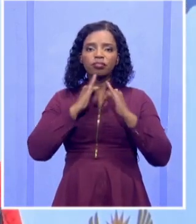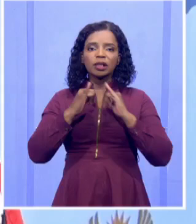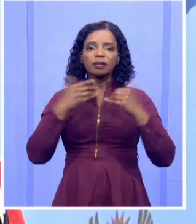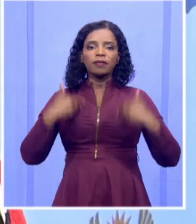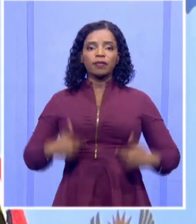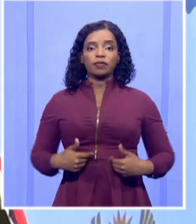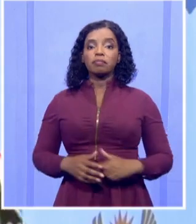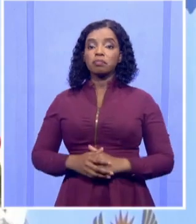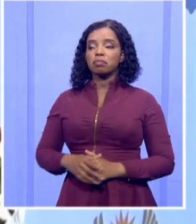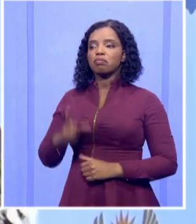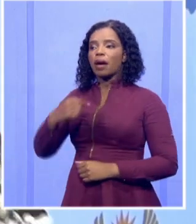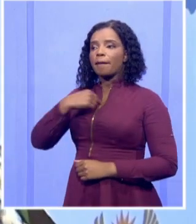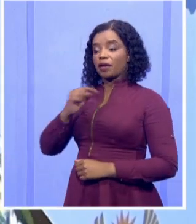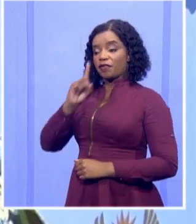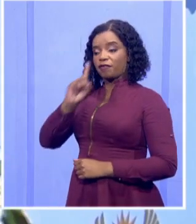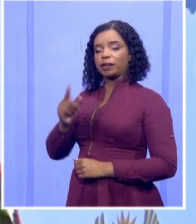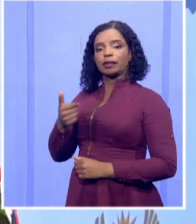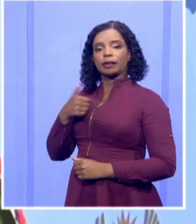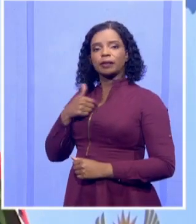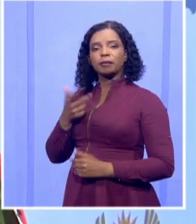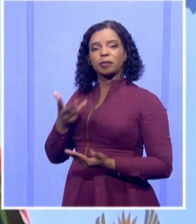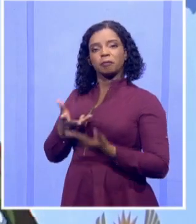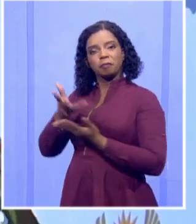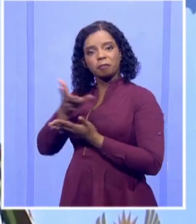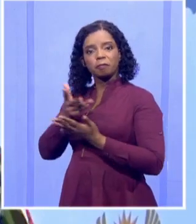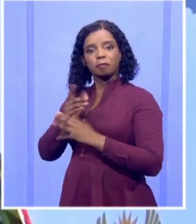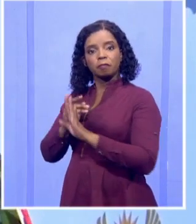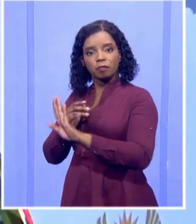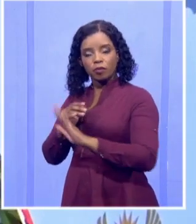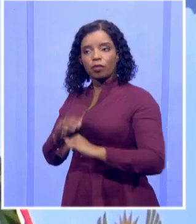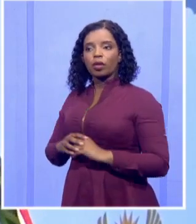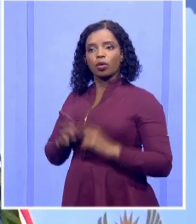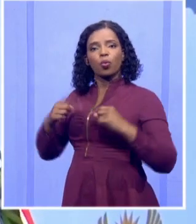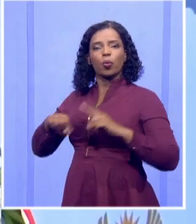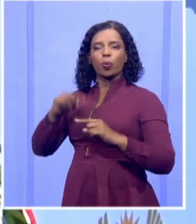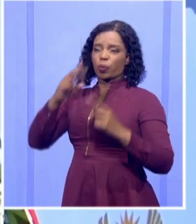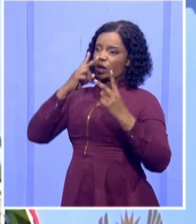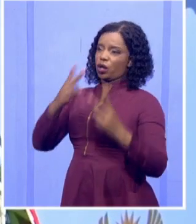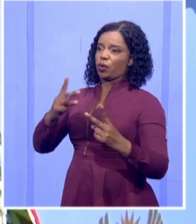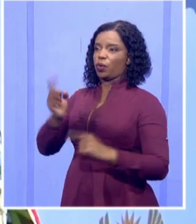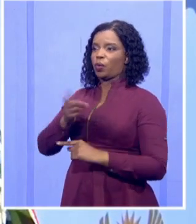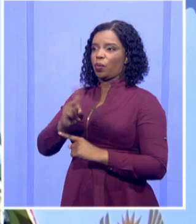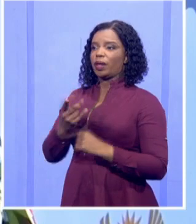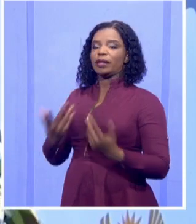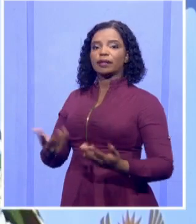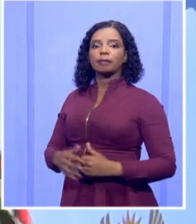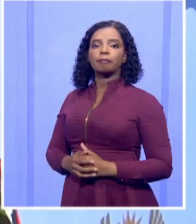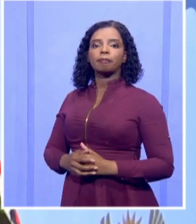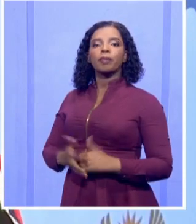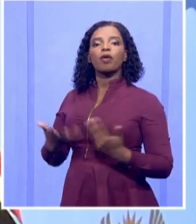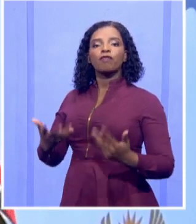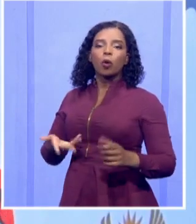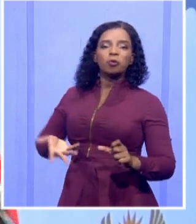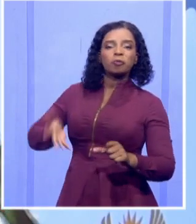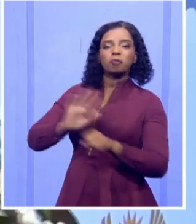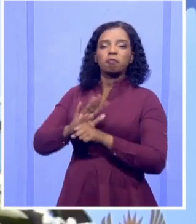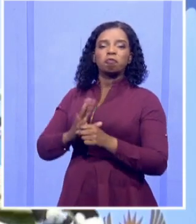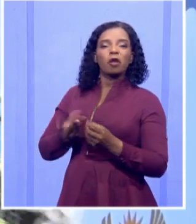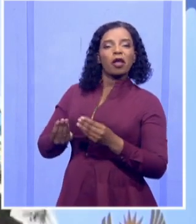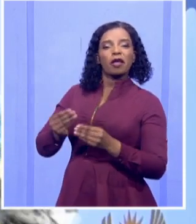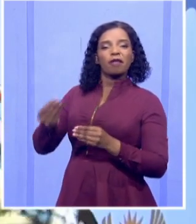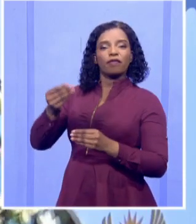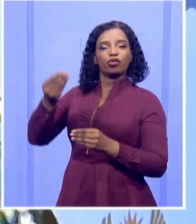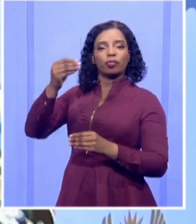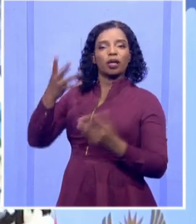you first. In terms of the overall spectrum, what are we looking at in terms of the total investment potential